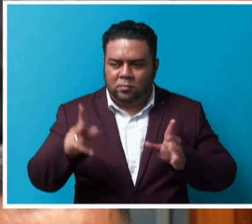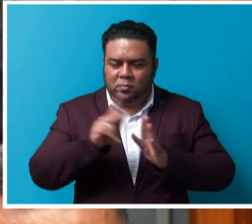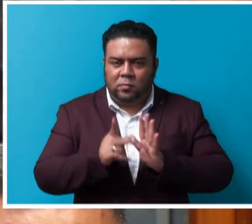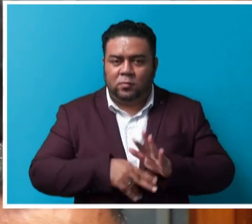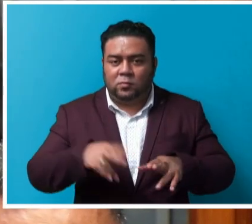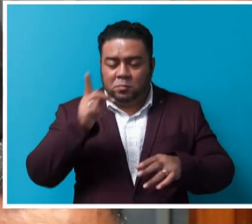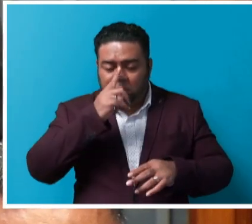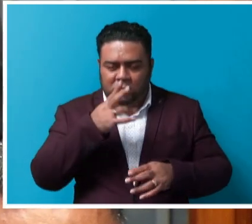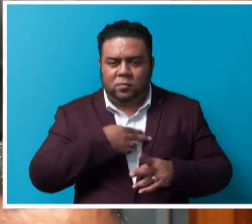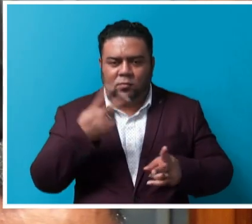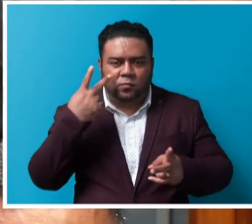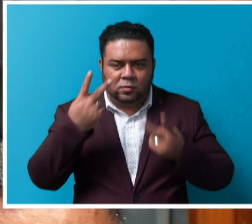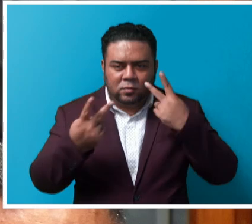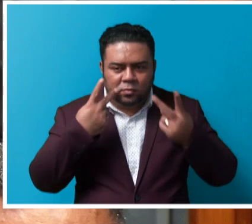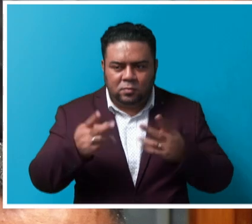our visitors.